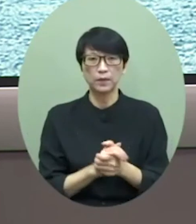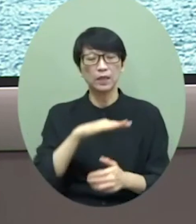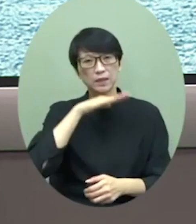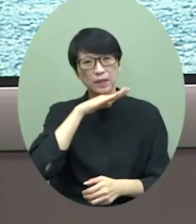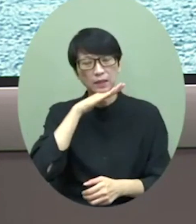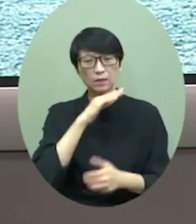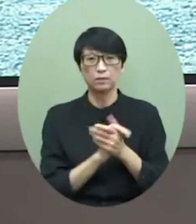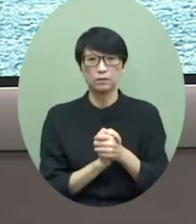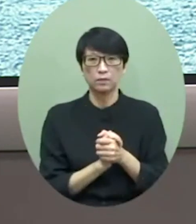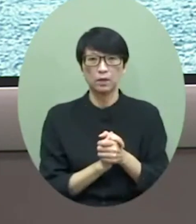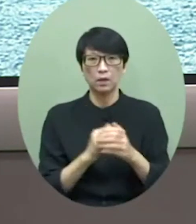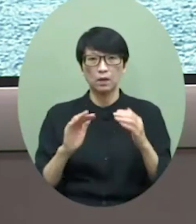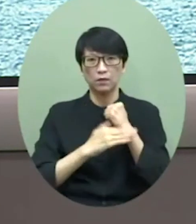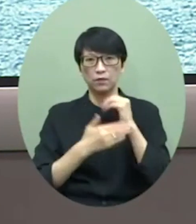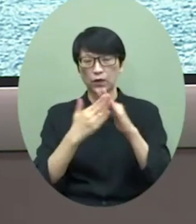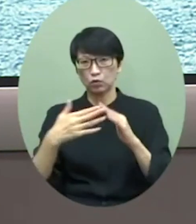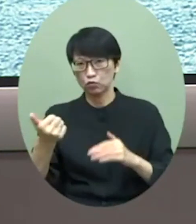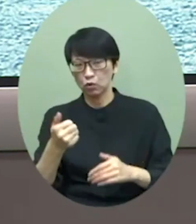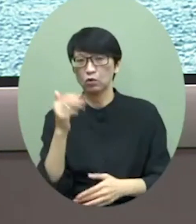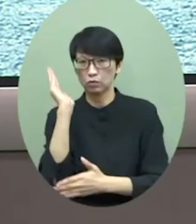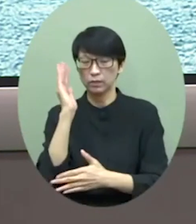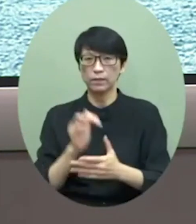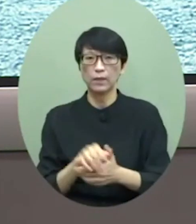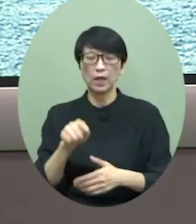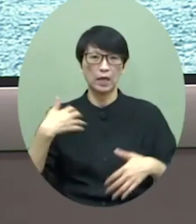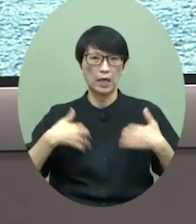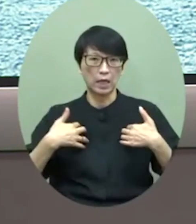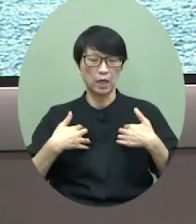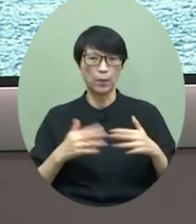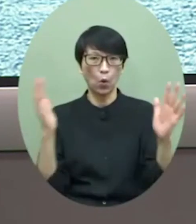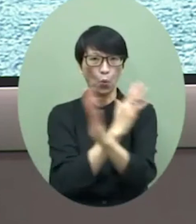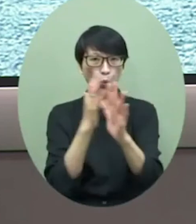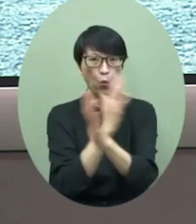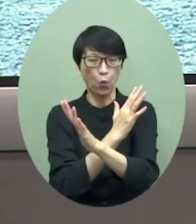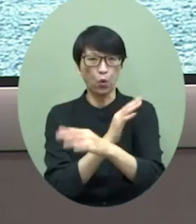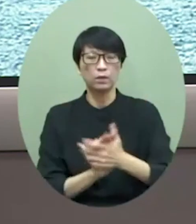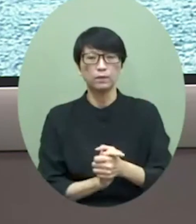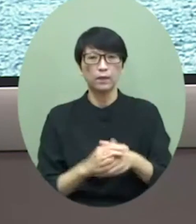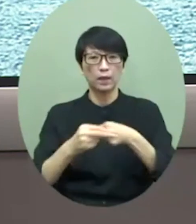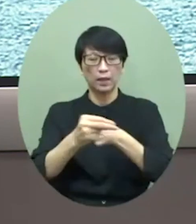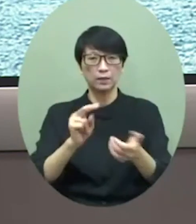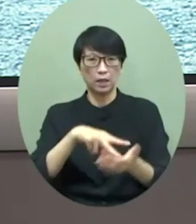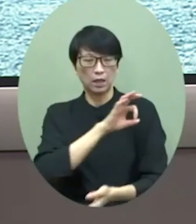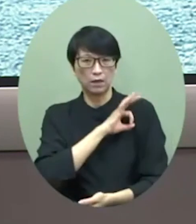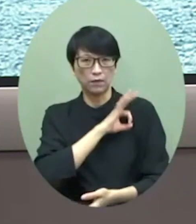Now I will give you some details about the emergency regulations ordinance, but the Secretary will give you more